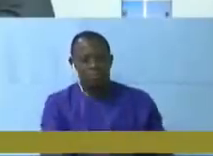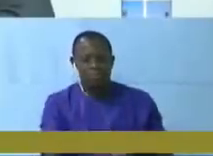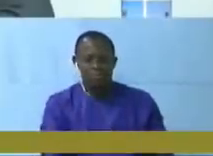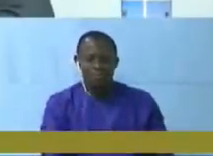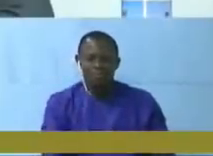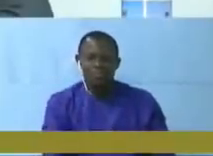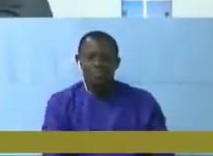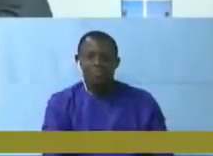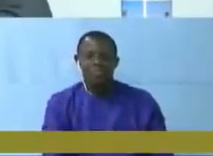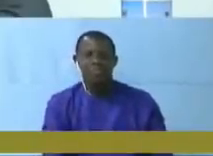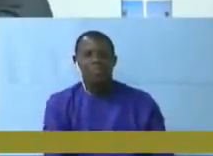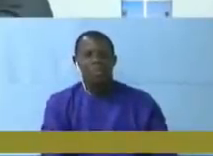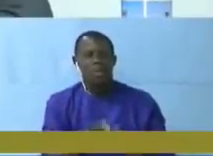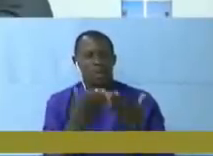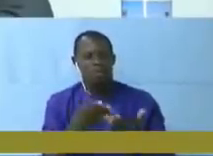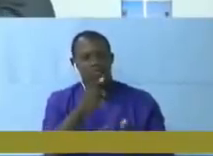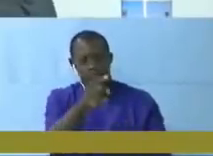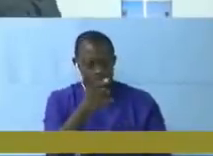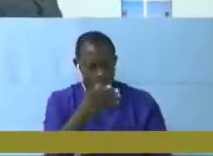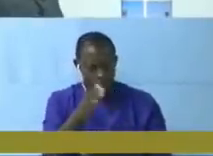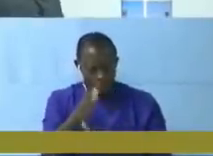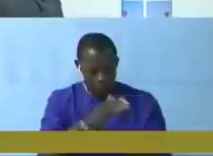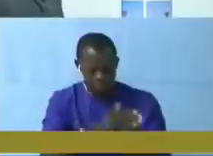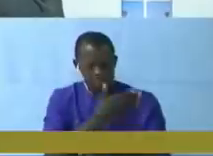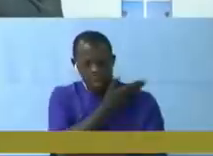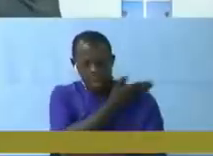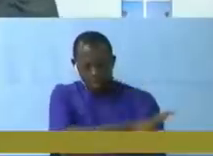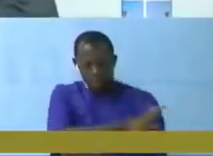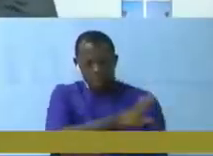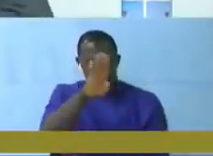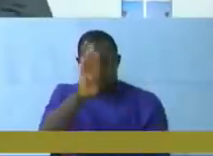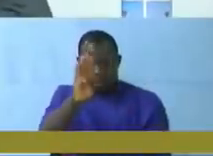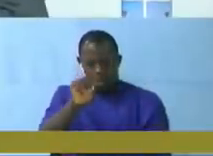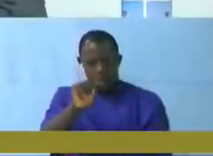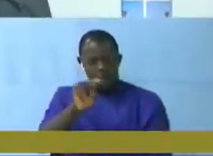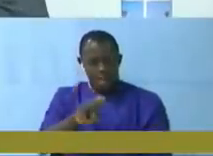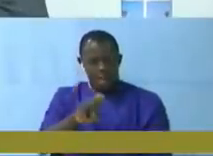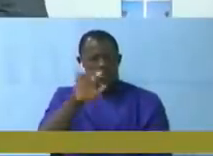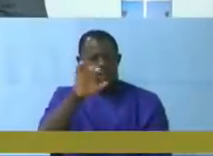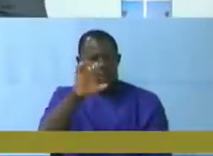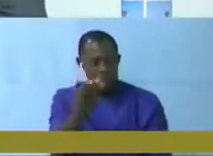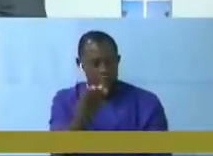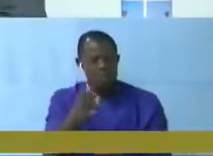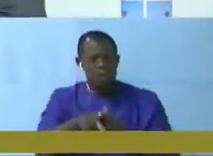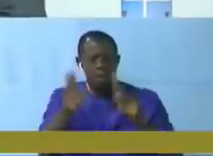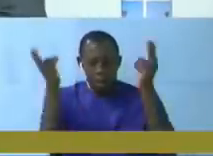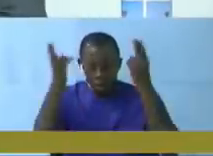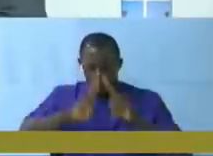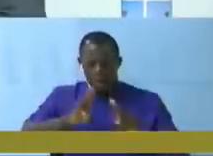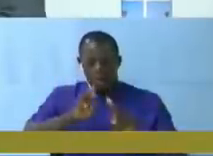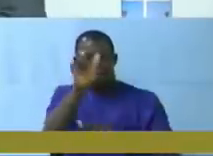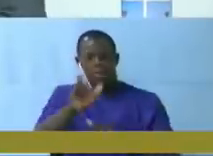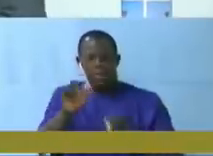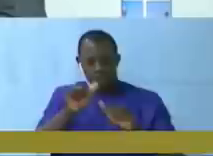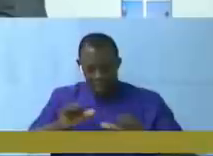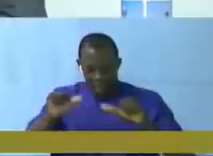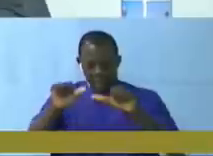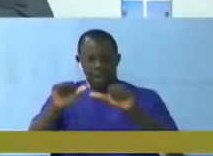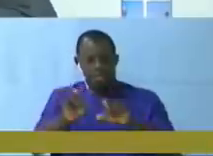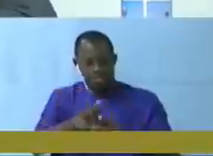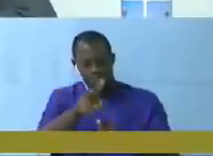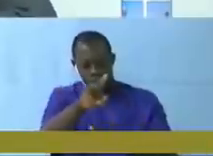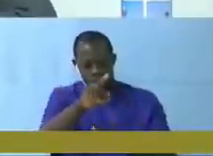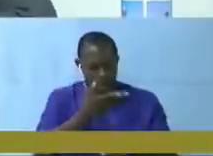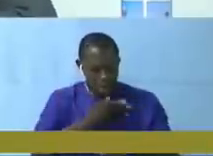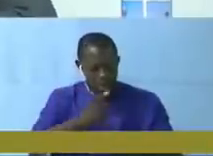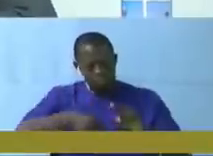since you left the bench, you've been working on this area, international human rights law. Depuis banga baye nak